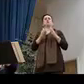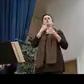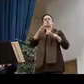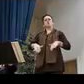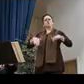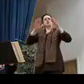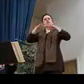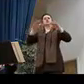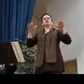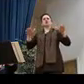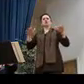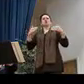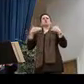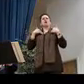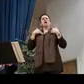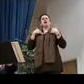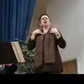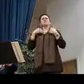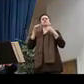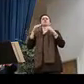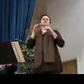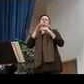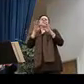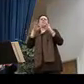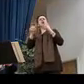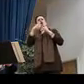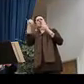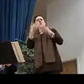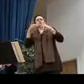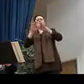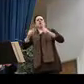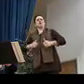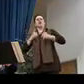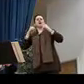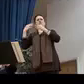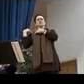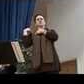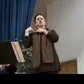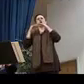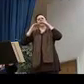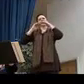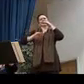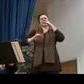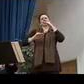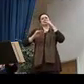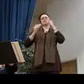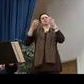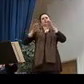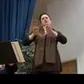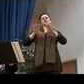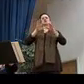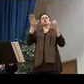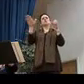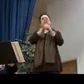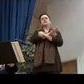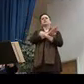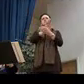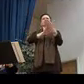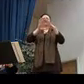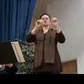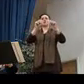life responsibilities, are less likely to complete their degrees. Yet you have beaten those odds through